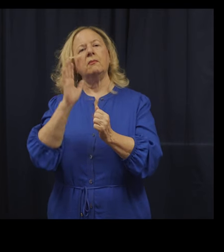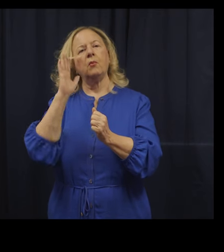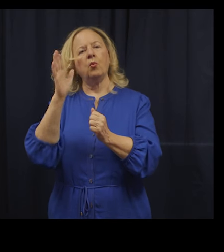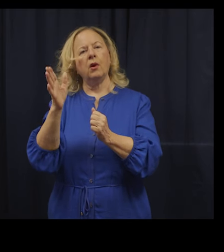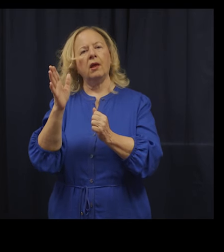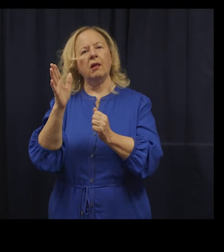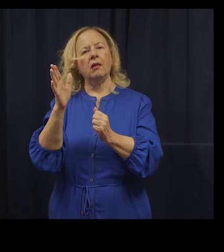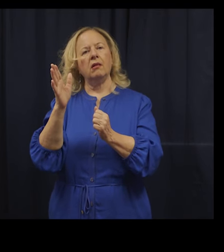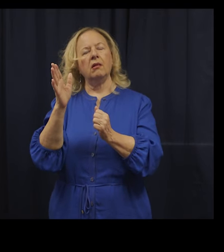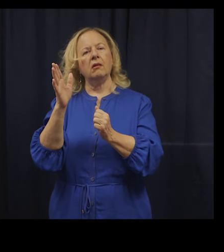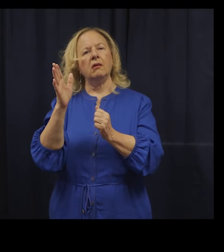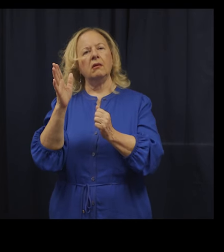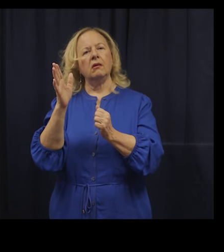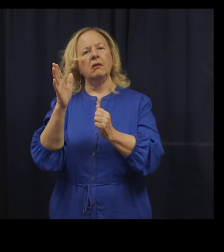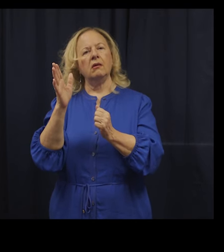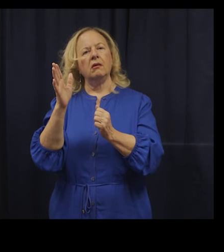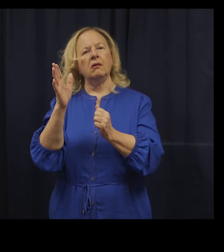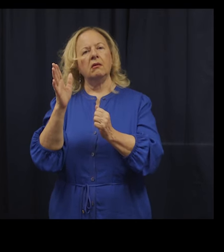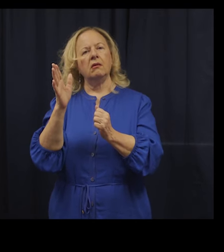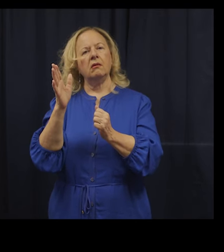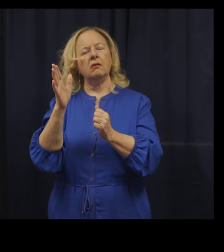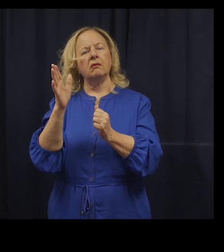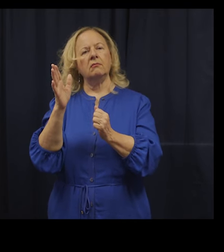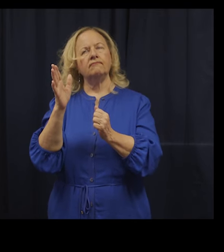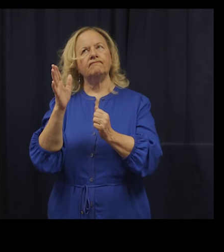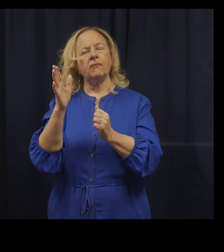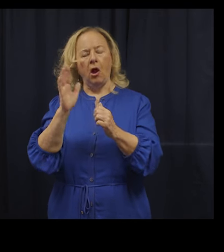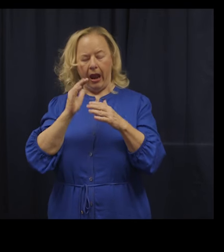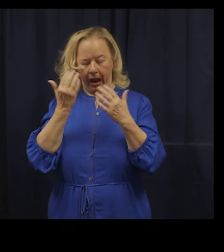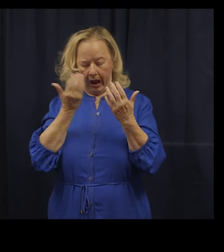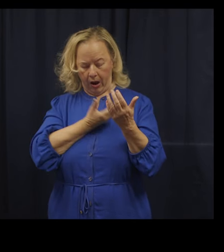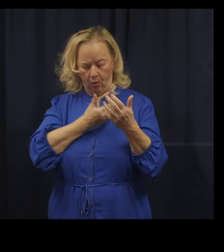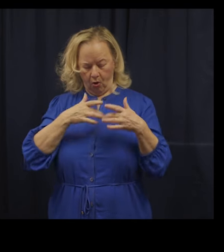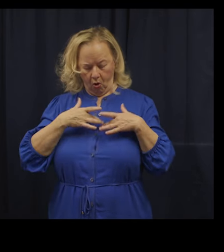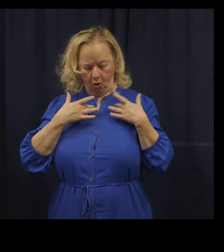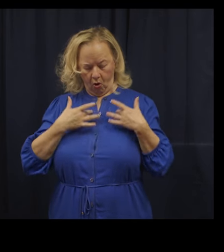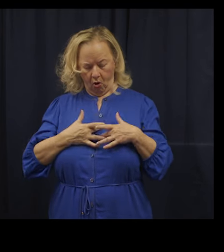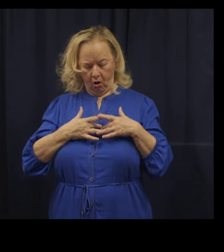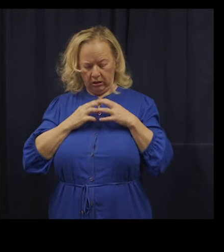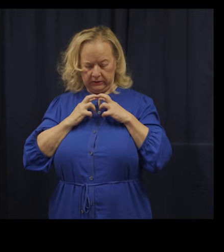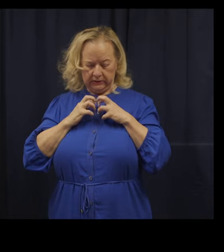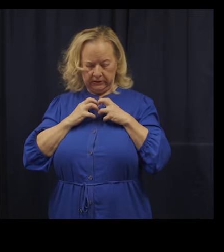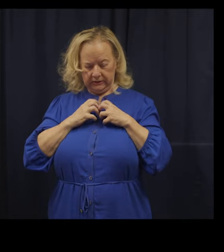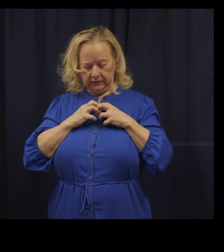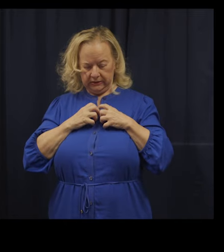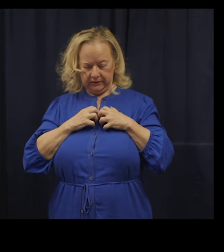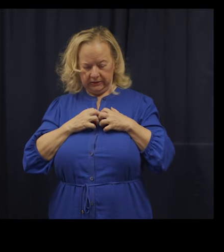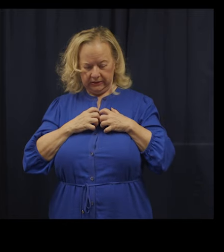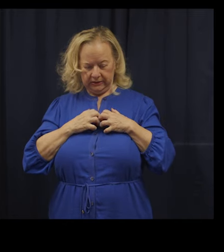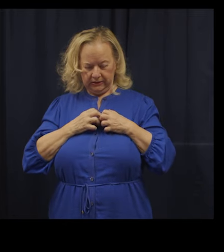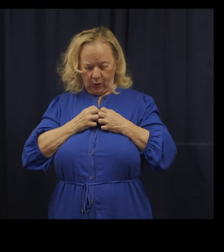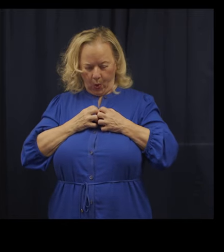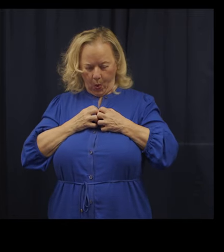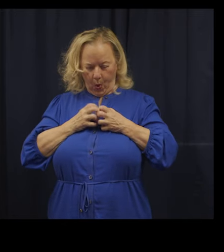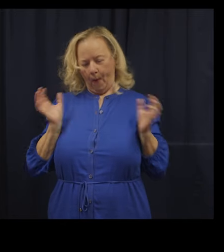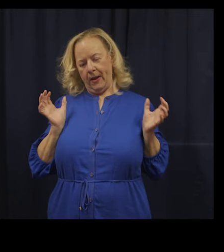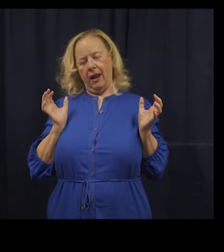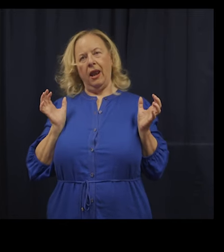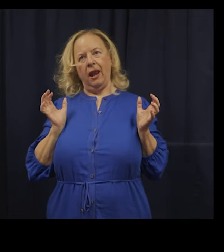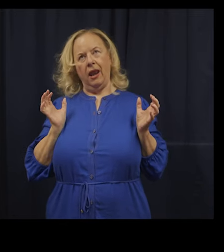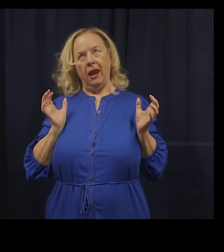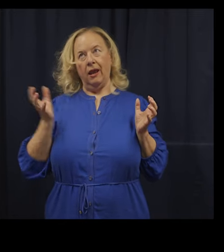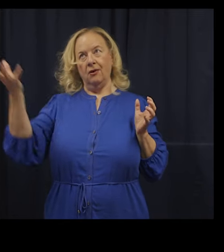just so break up any fallow ground in our hearts, Father, that we would receive you and your love.